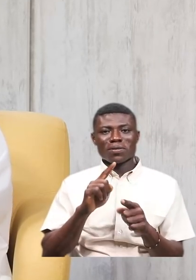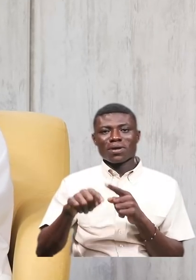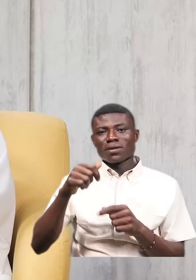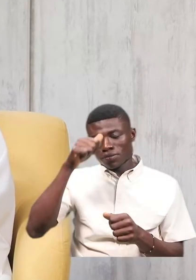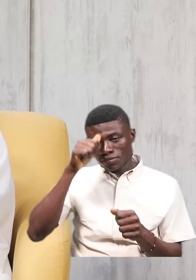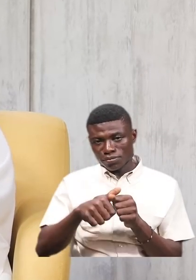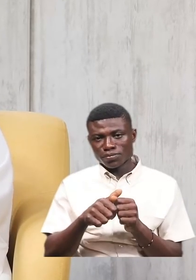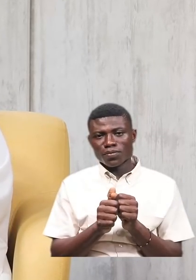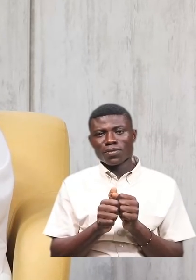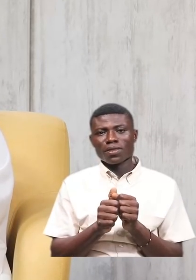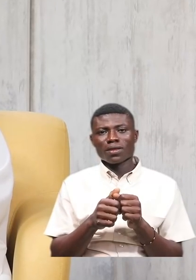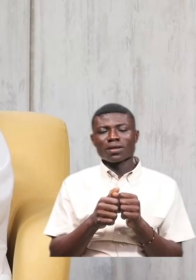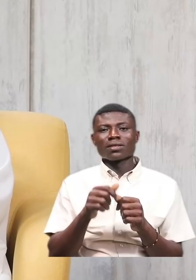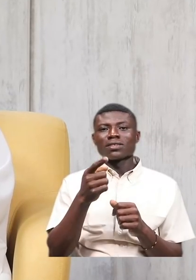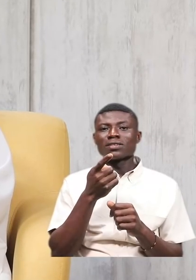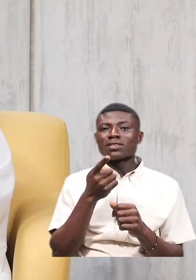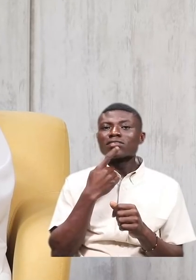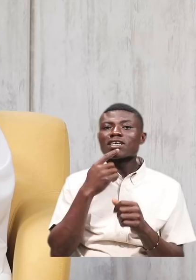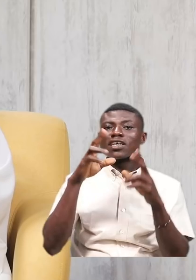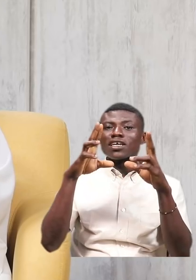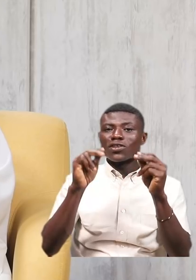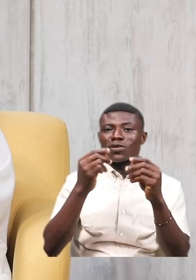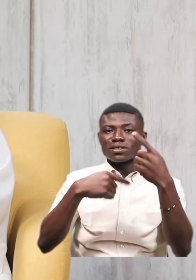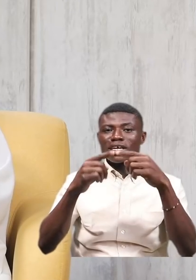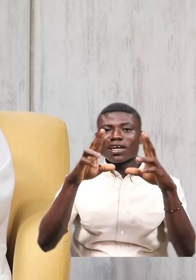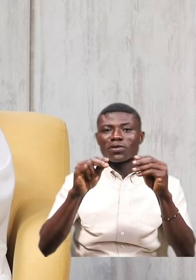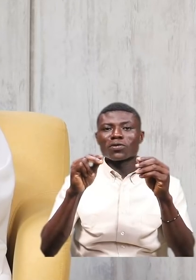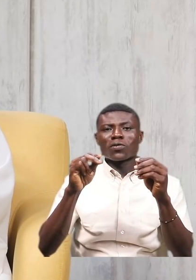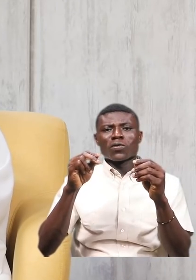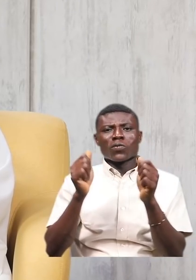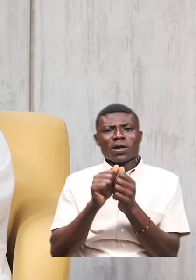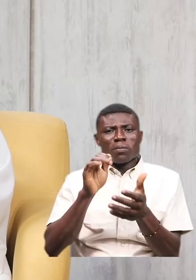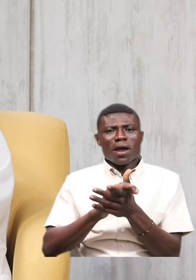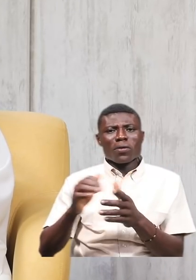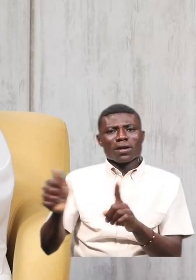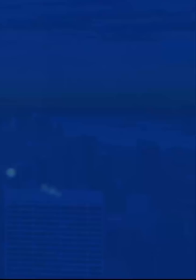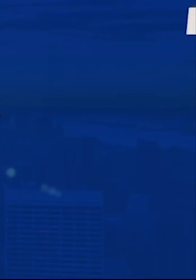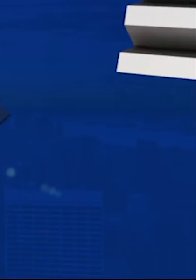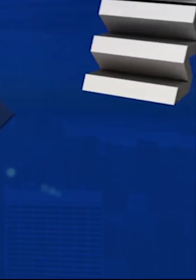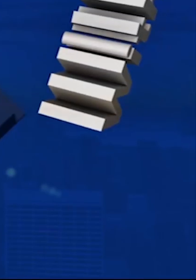Wakai. Hashtag no. I said no to marital abuse. Medicine.